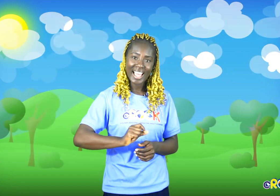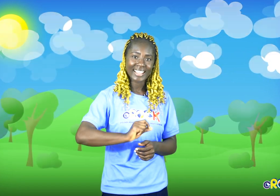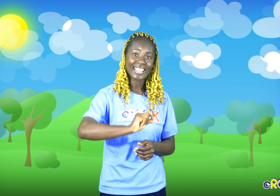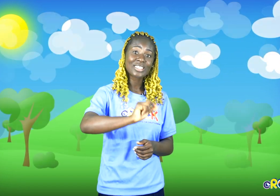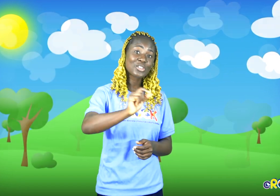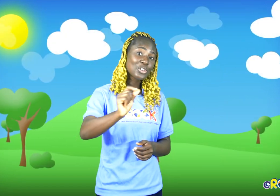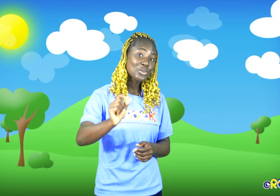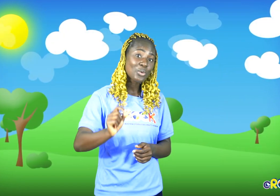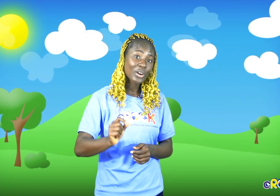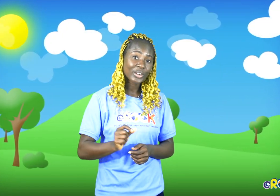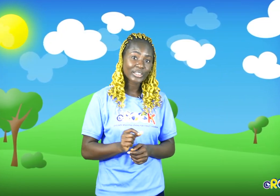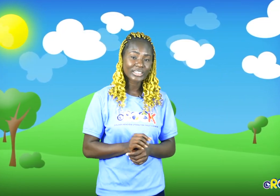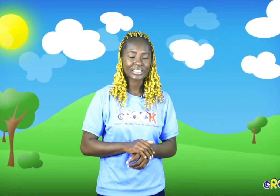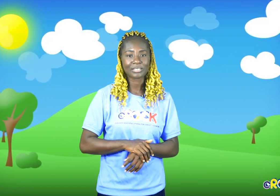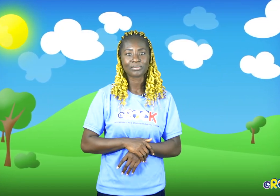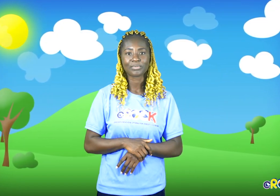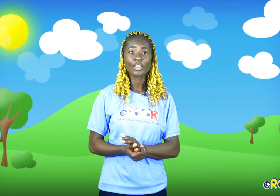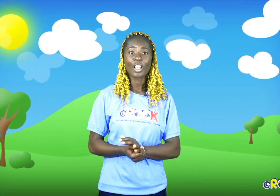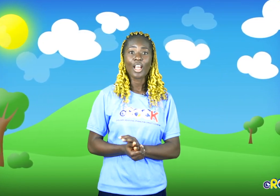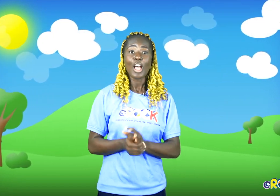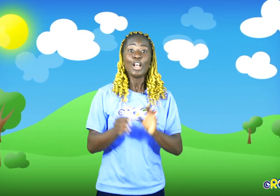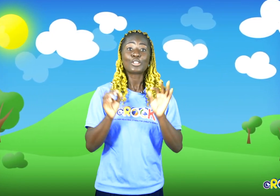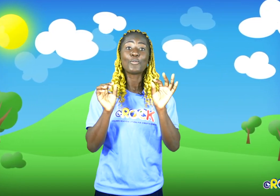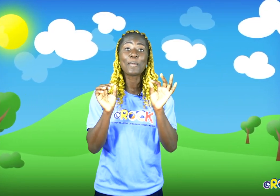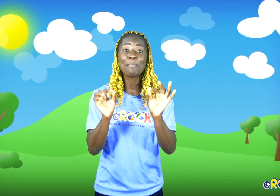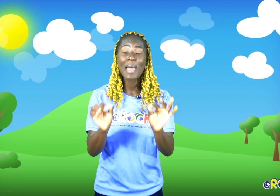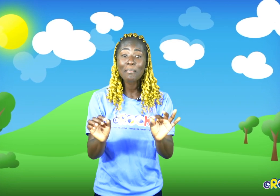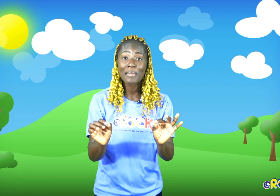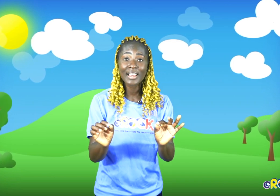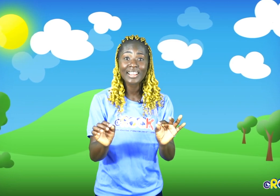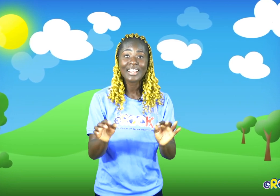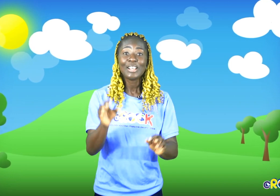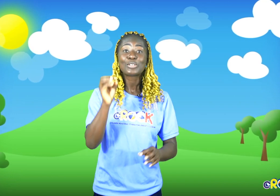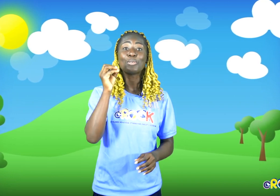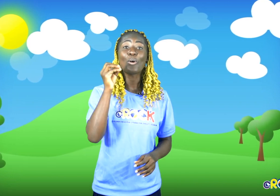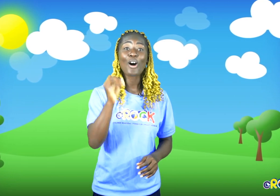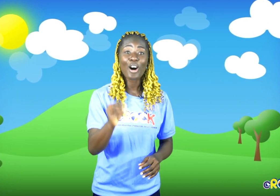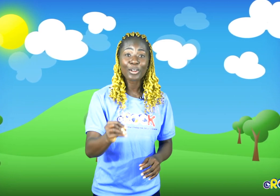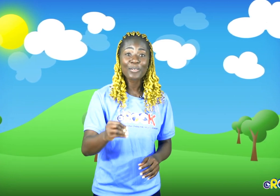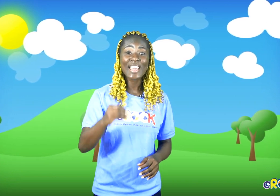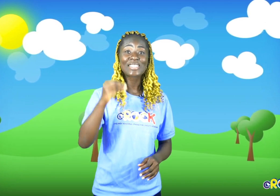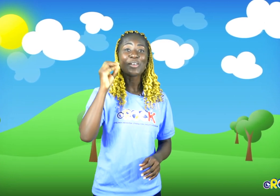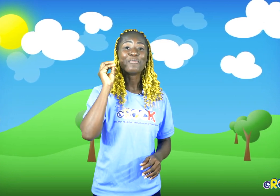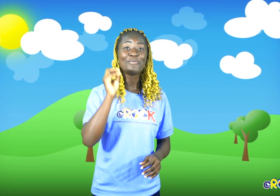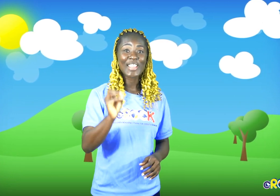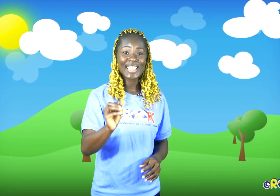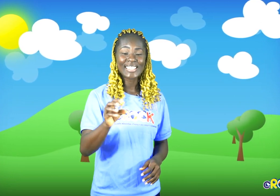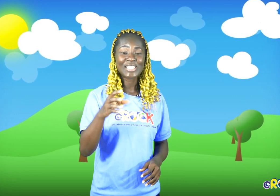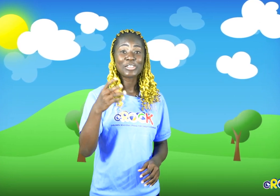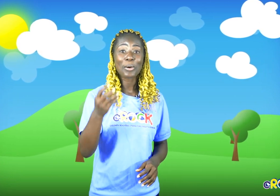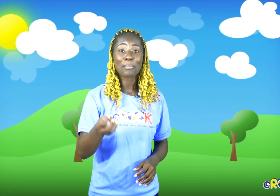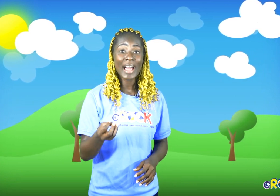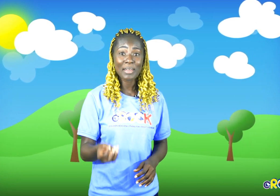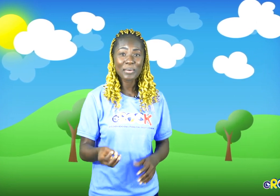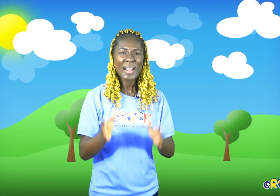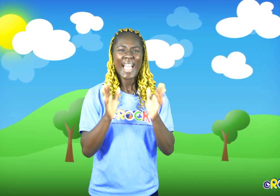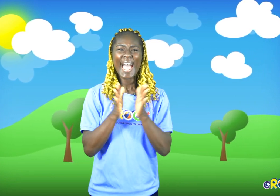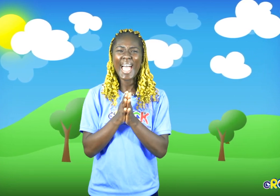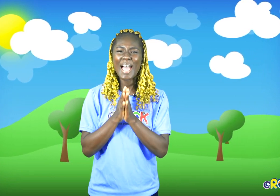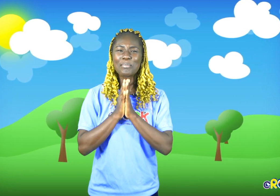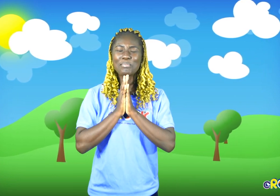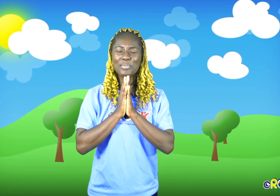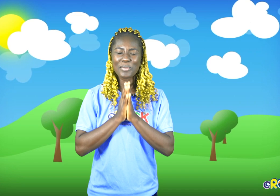everything and get new words. So remember to always read your